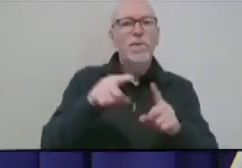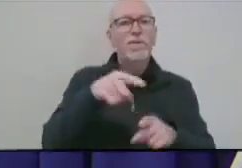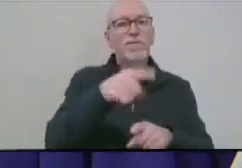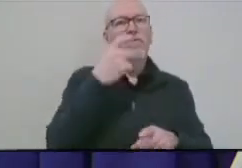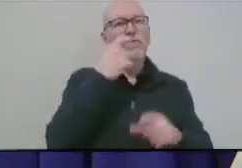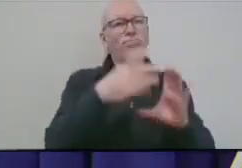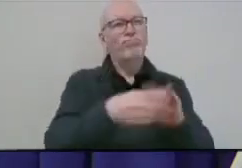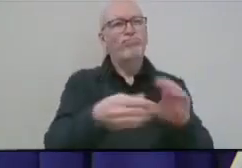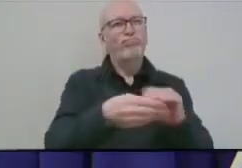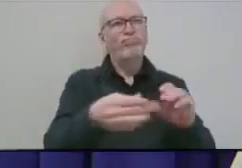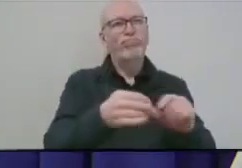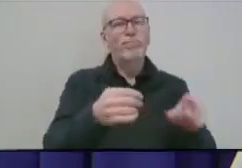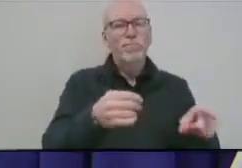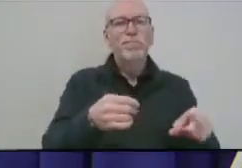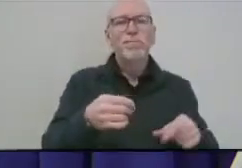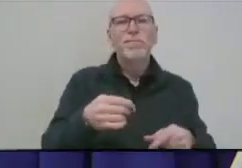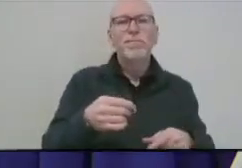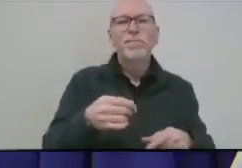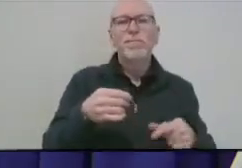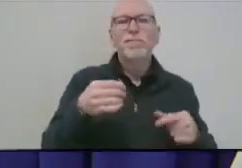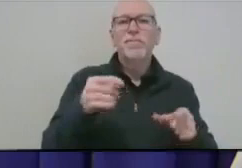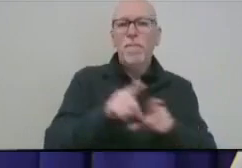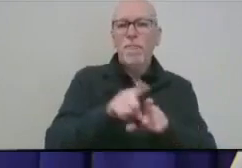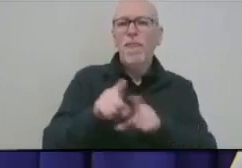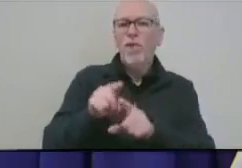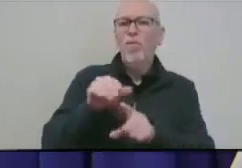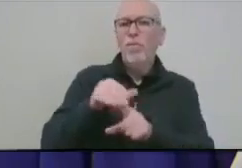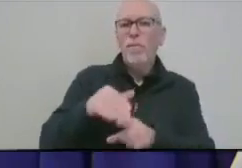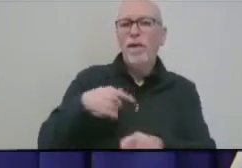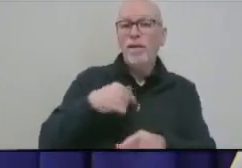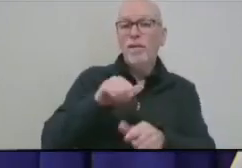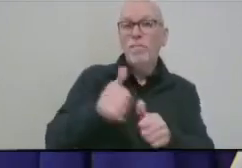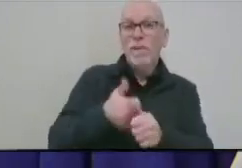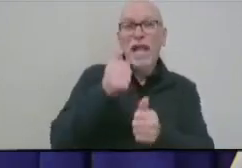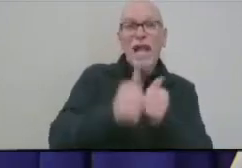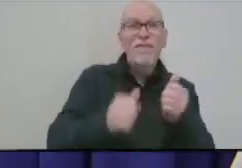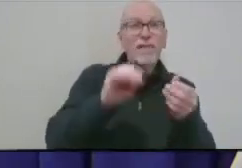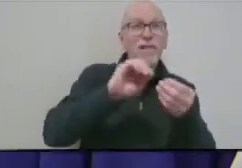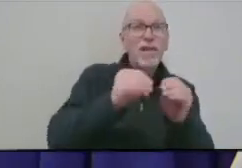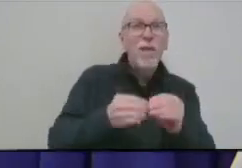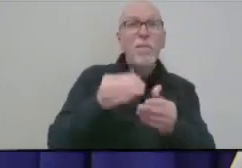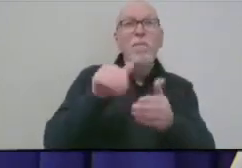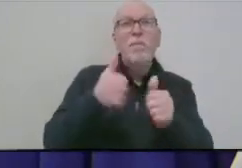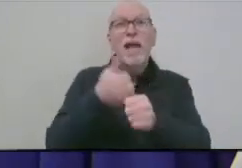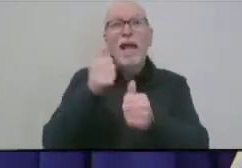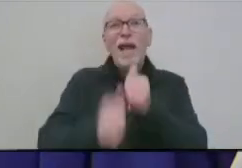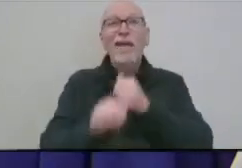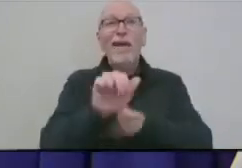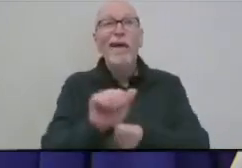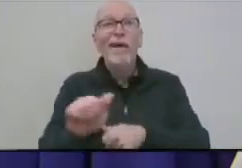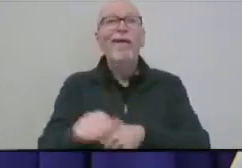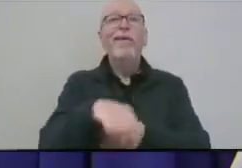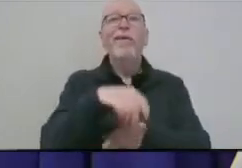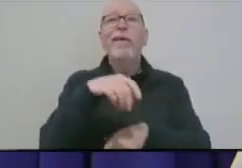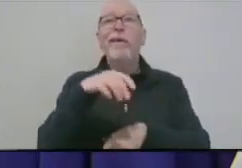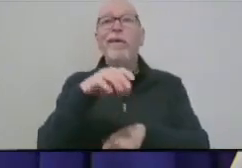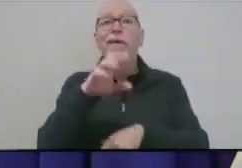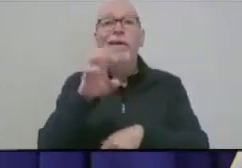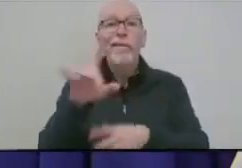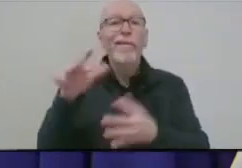shared is also a reminder that behind every number or acronym is a person, and it's a real